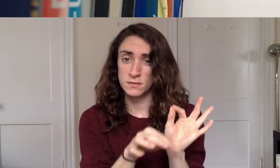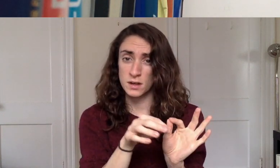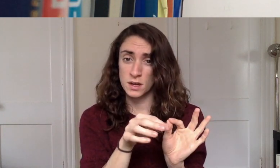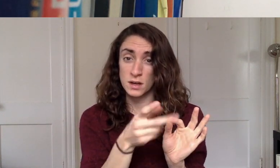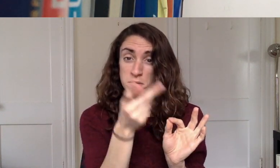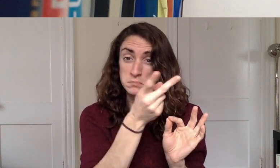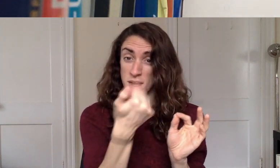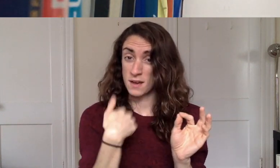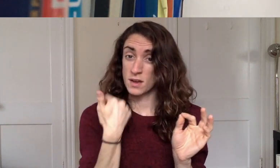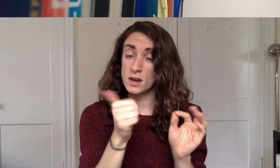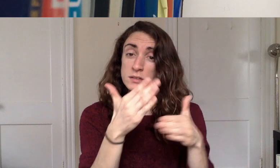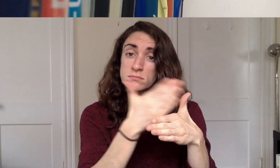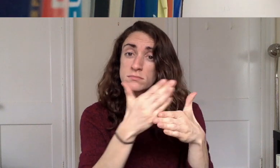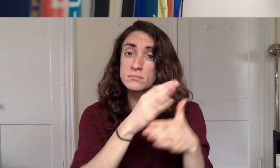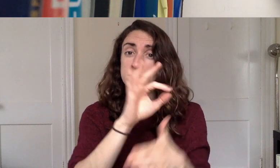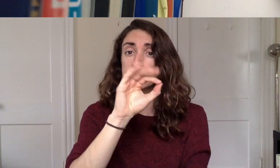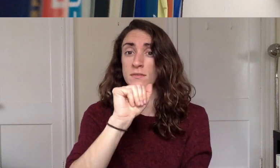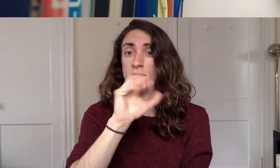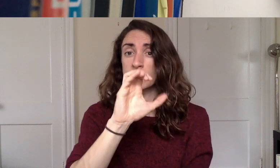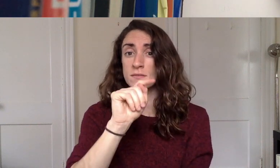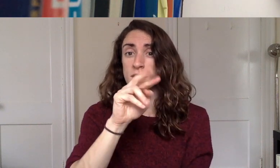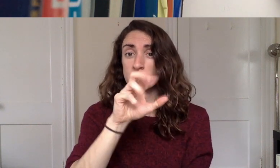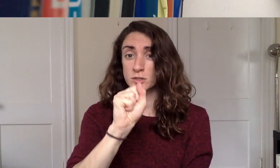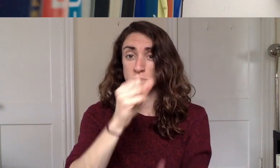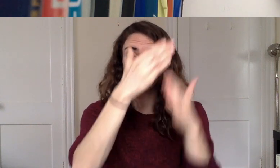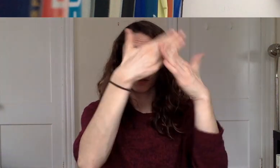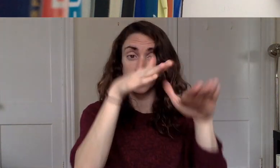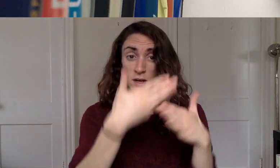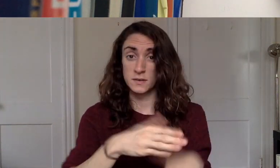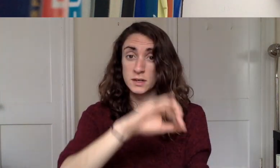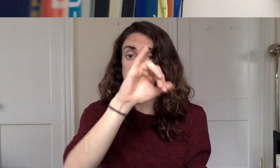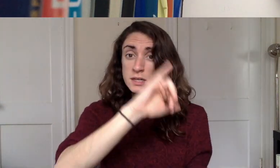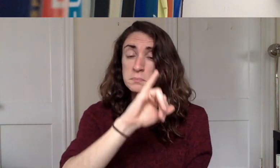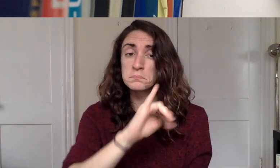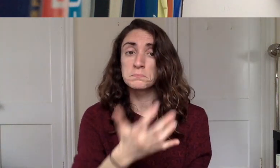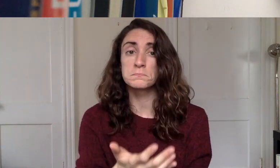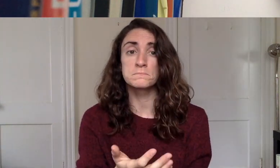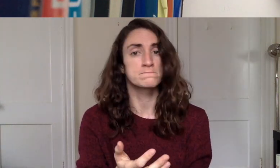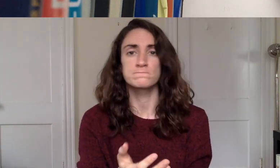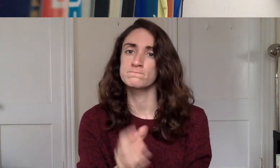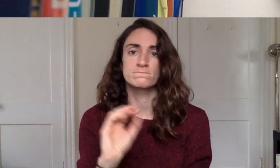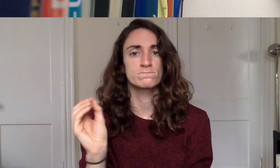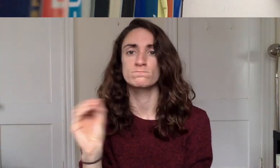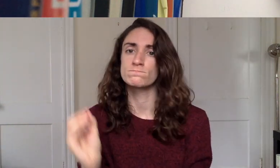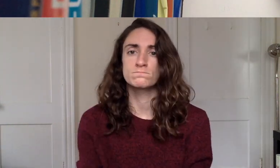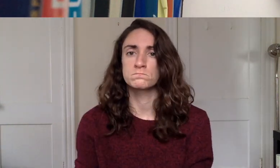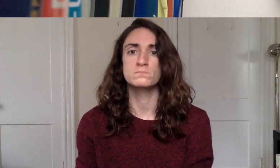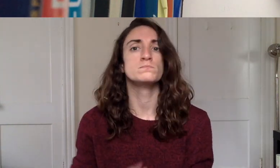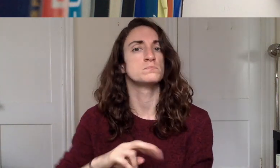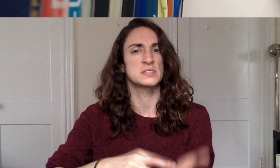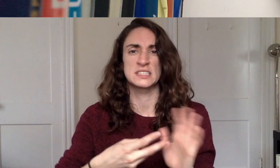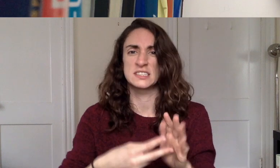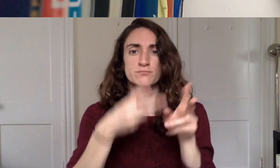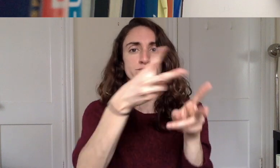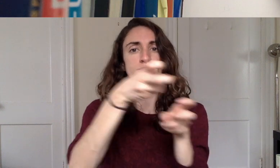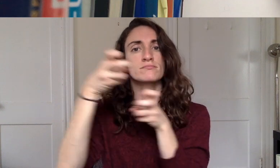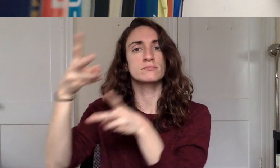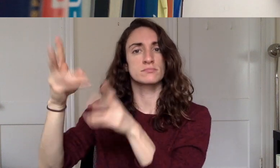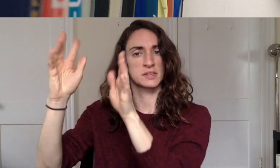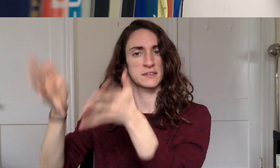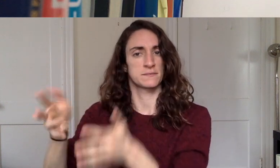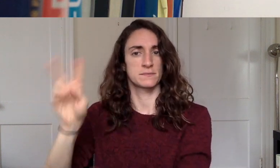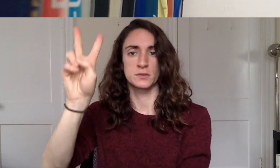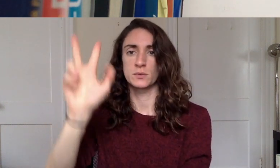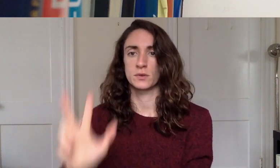common factors? Anything that can divide both of them? In this case, no. So they move along to the simplified version of this problem in exactly the